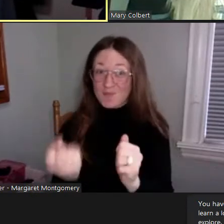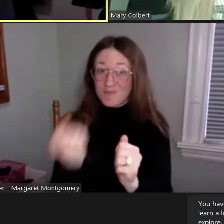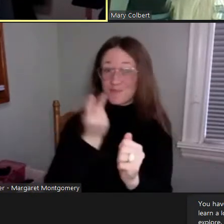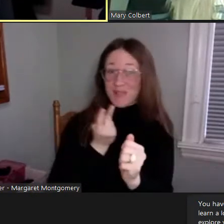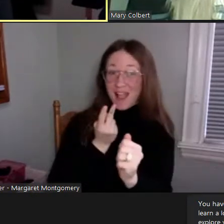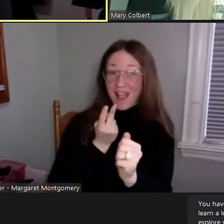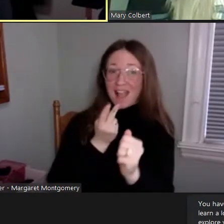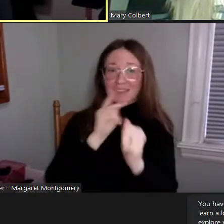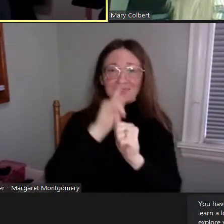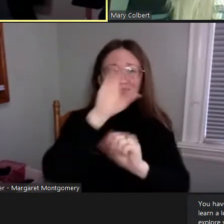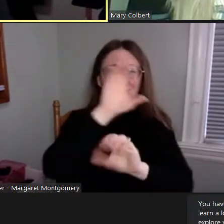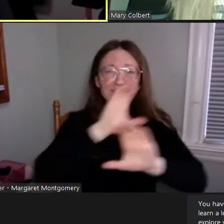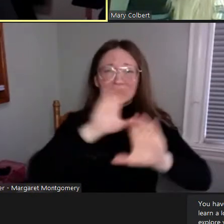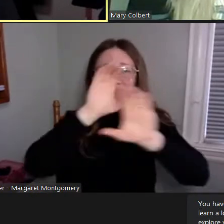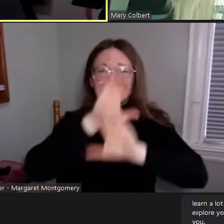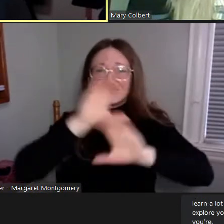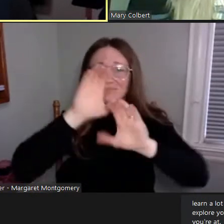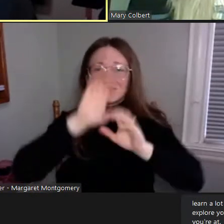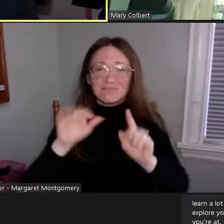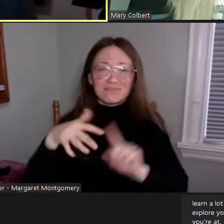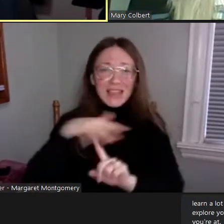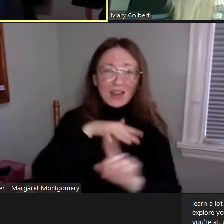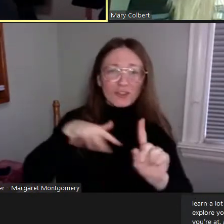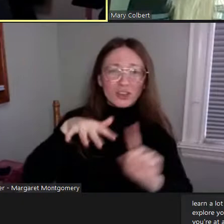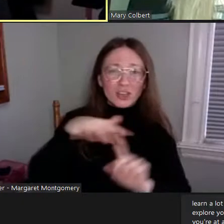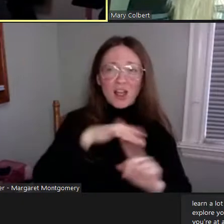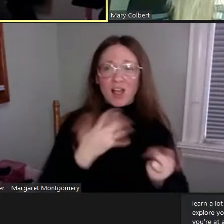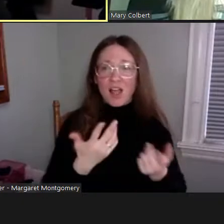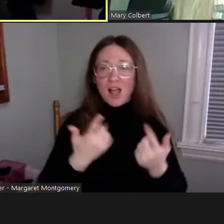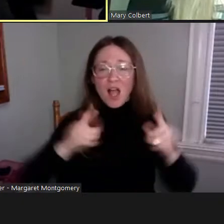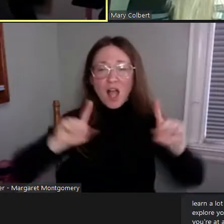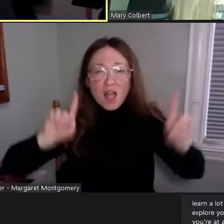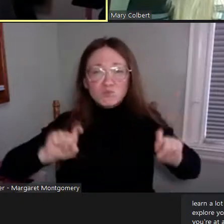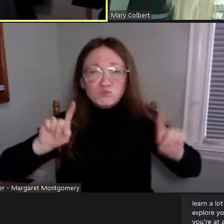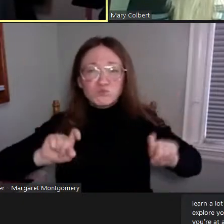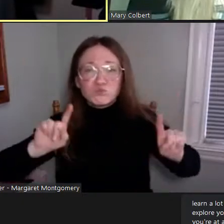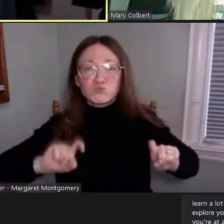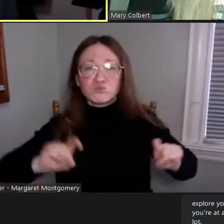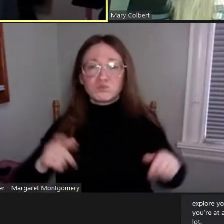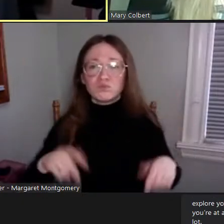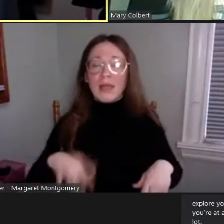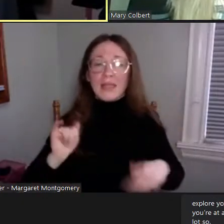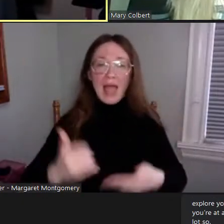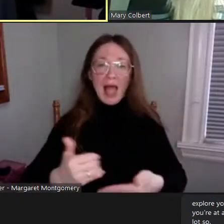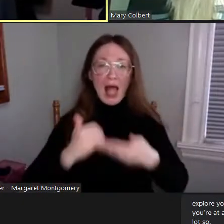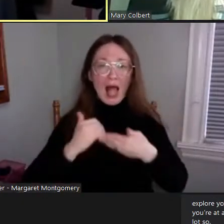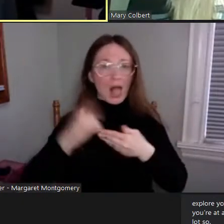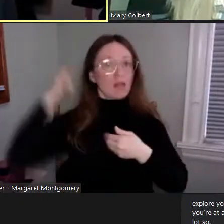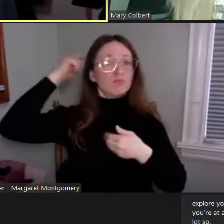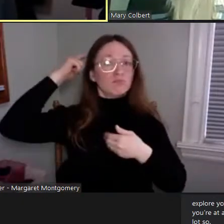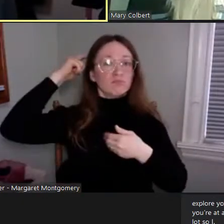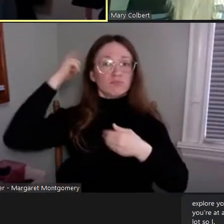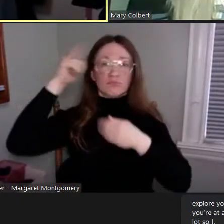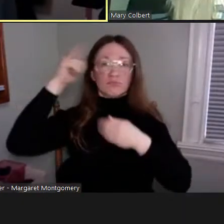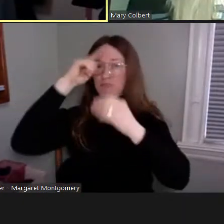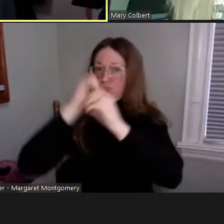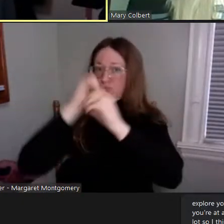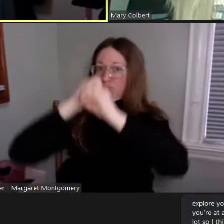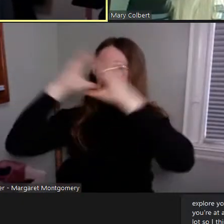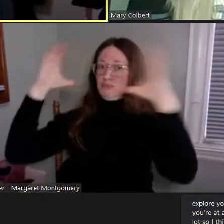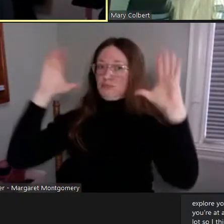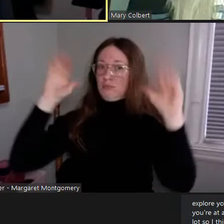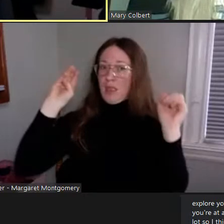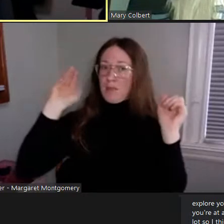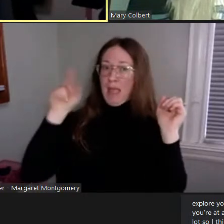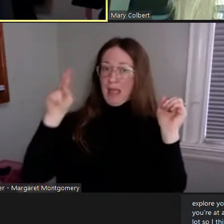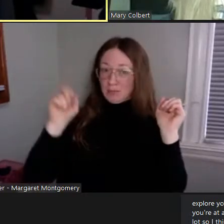explore your neighborhood or go explore where you're at. And that helps you out a whole lot. So I think kind of getting